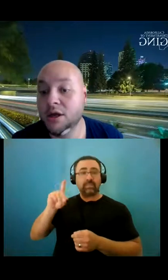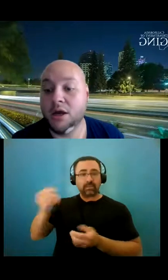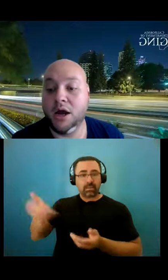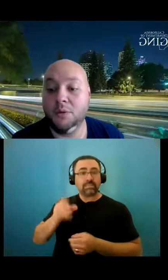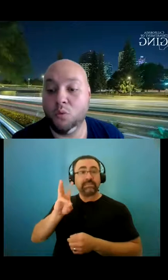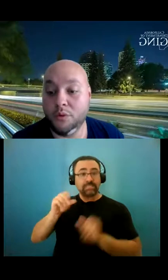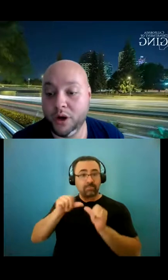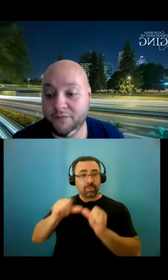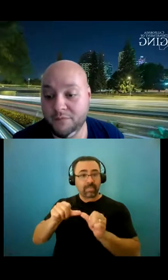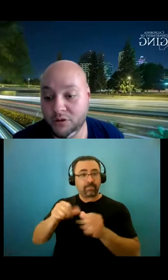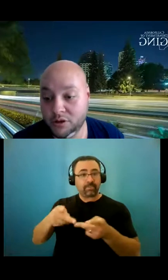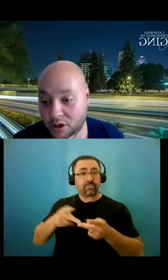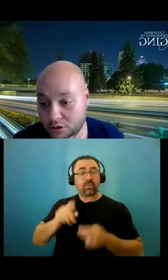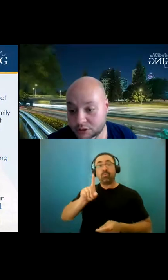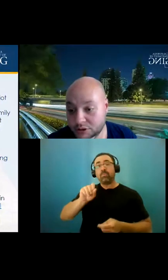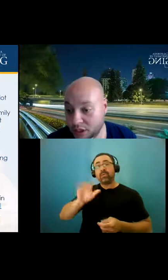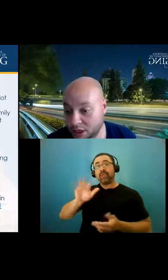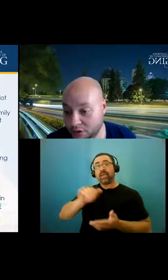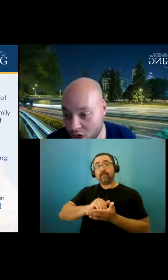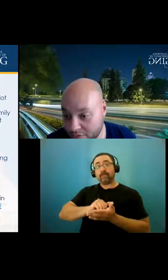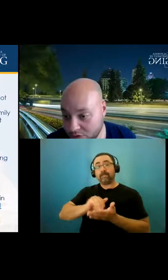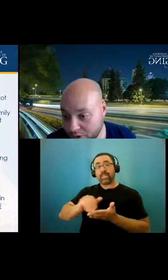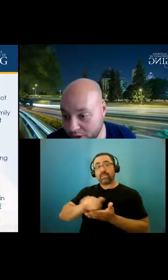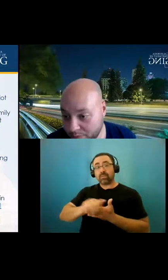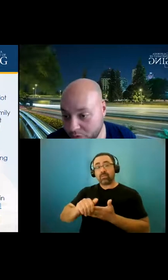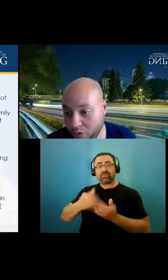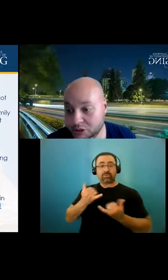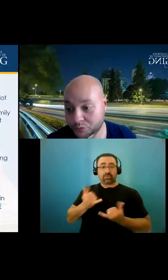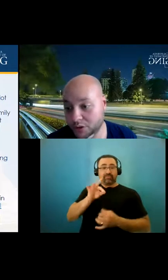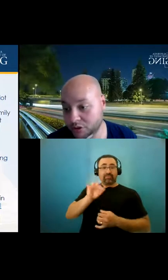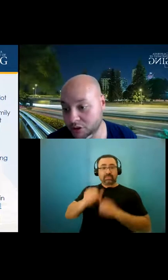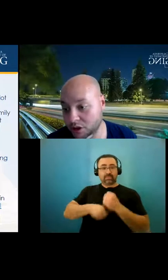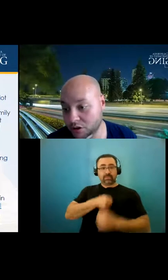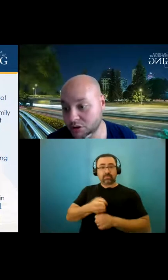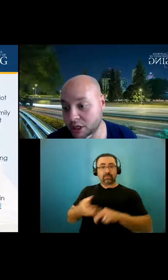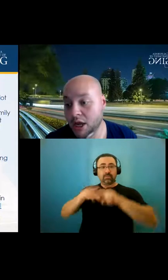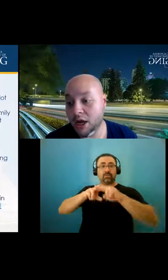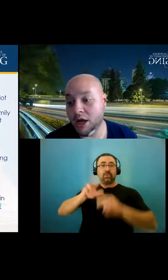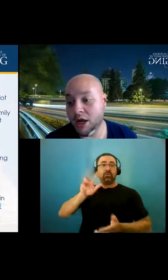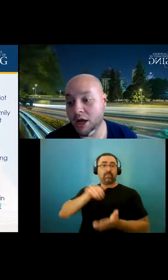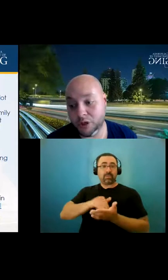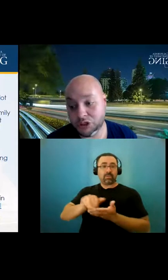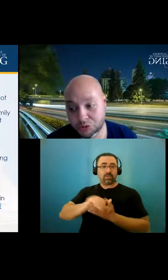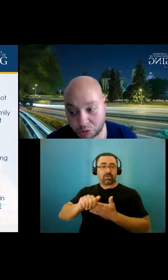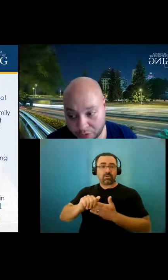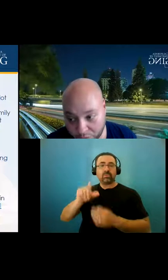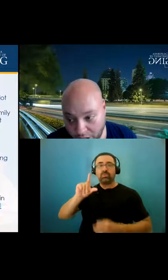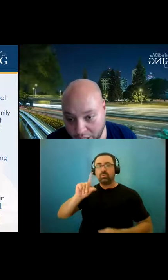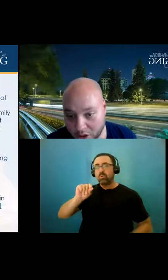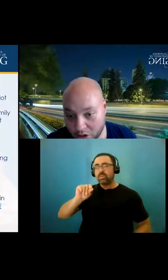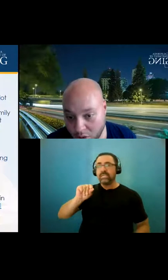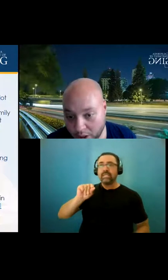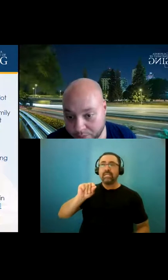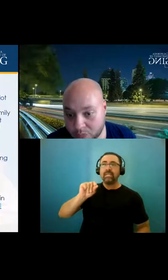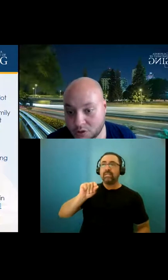and $1.5 million in the current fiscal year, growing to $3 million in 2022-23